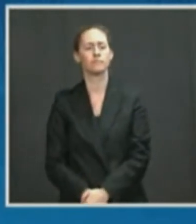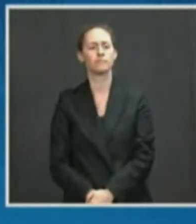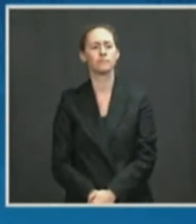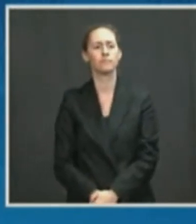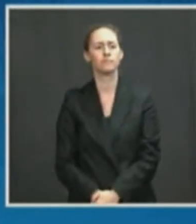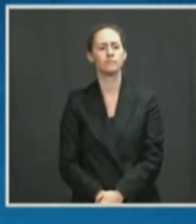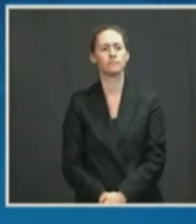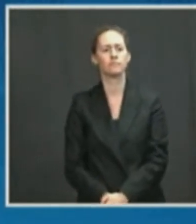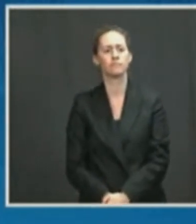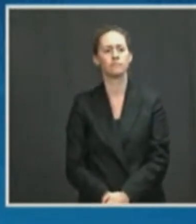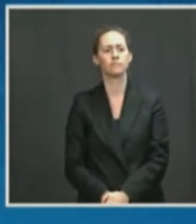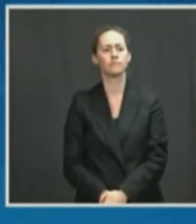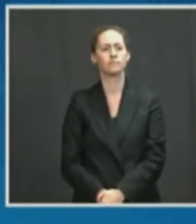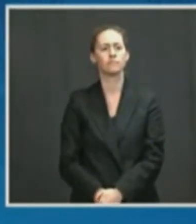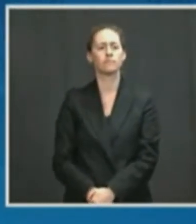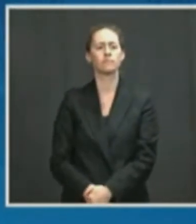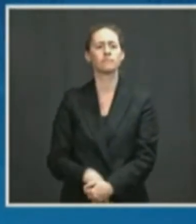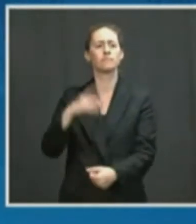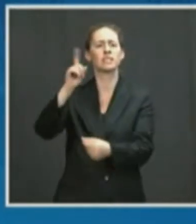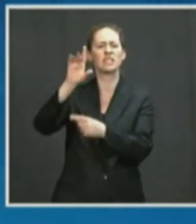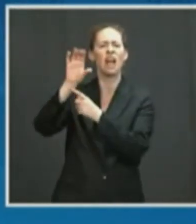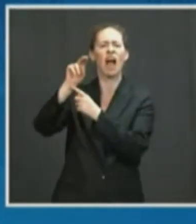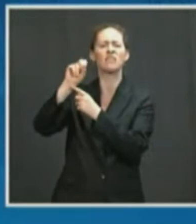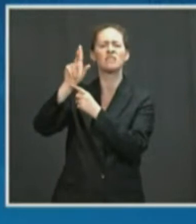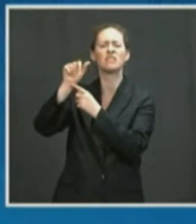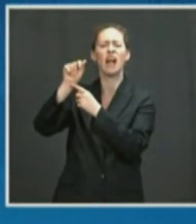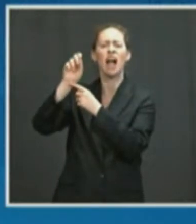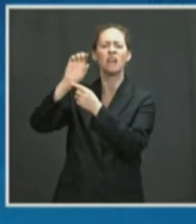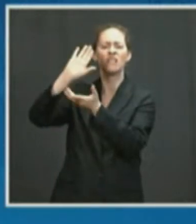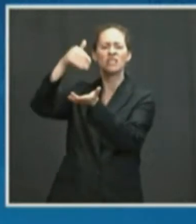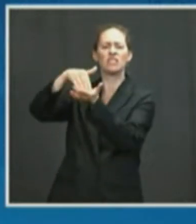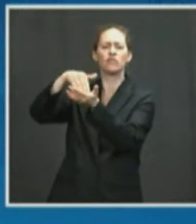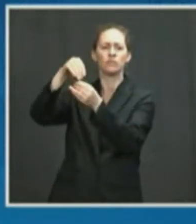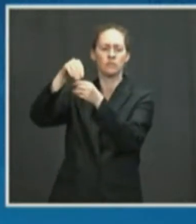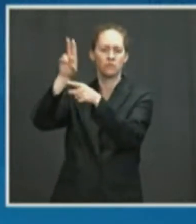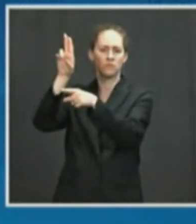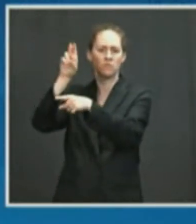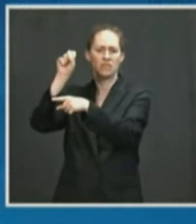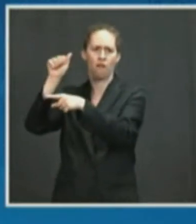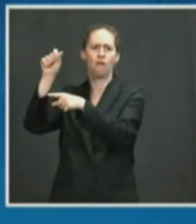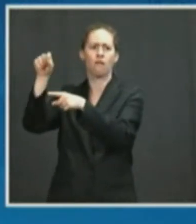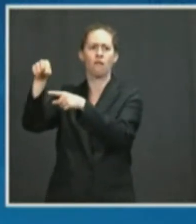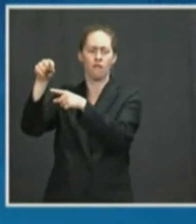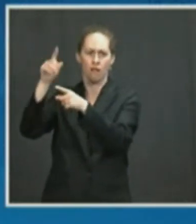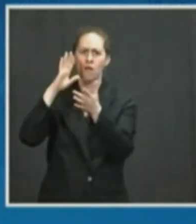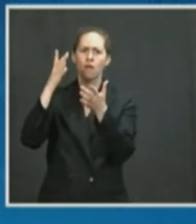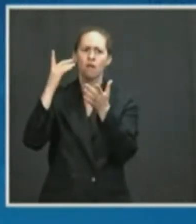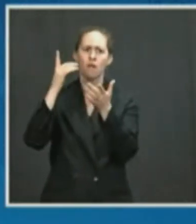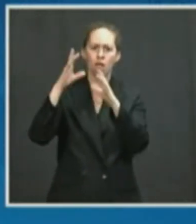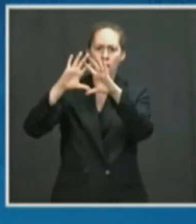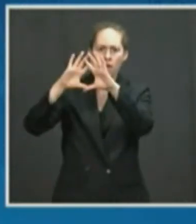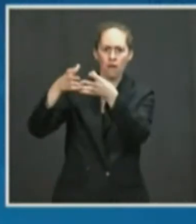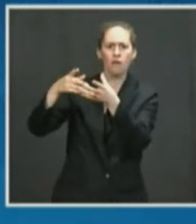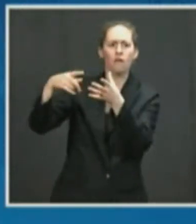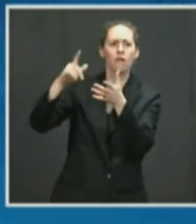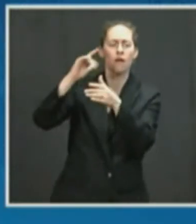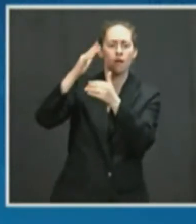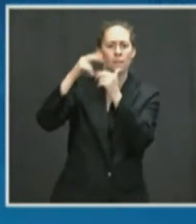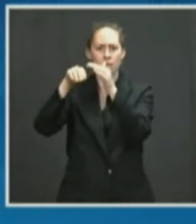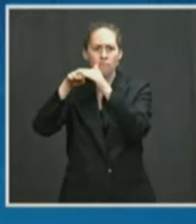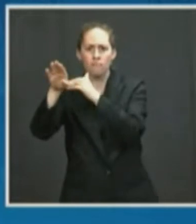will have a special section for this, and in that case we can start regular controlled